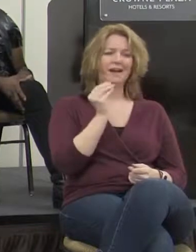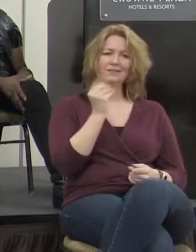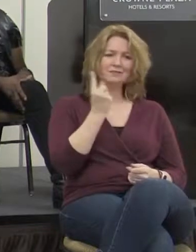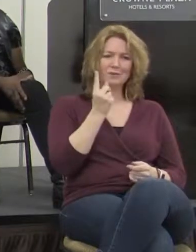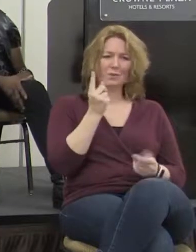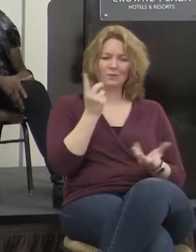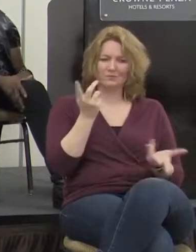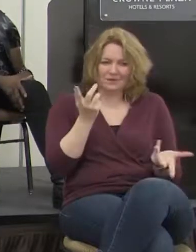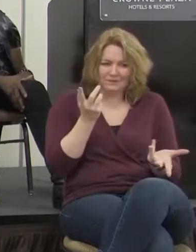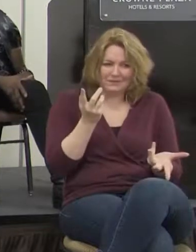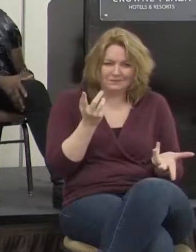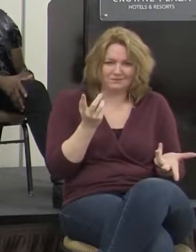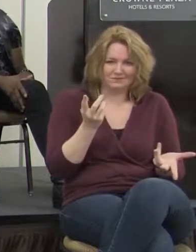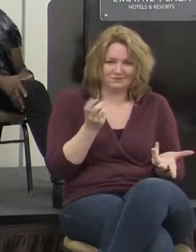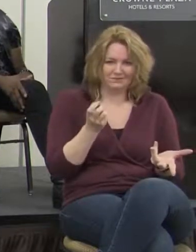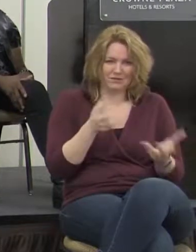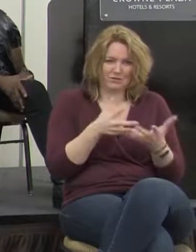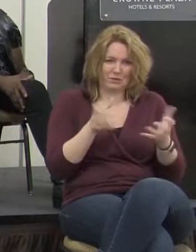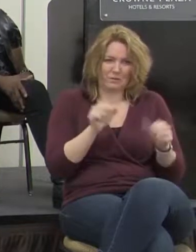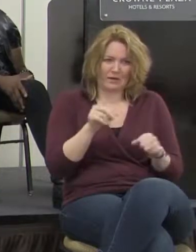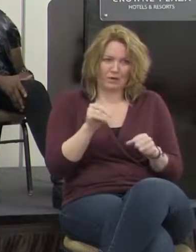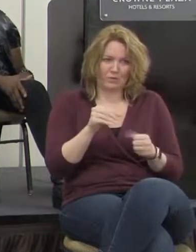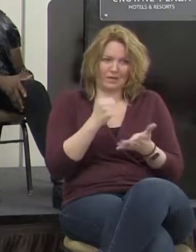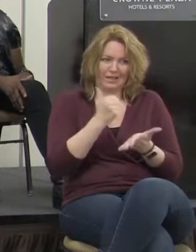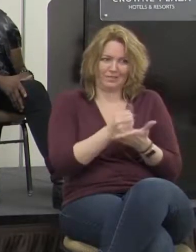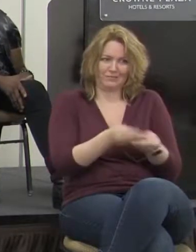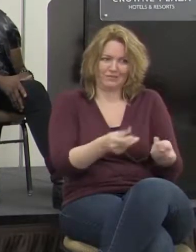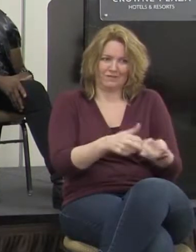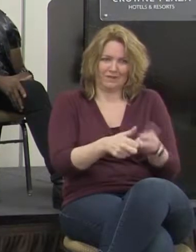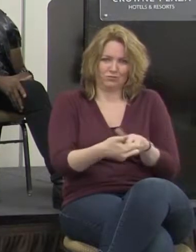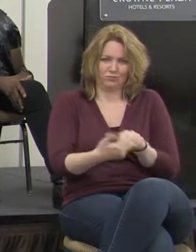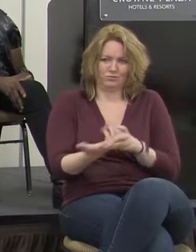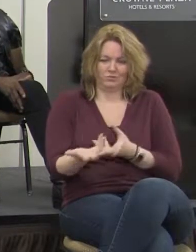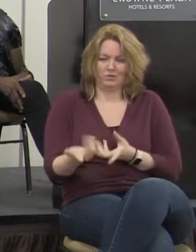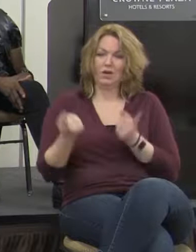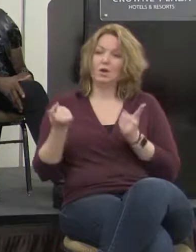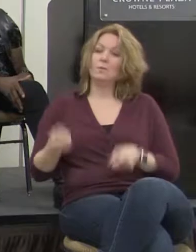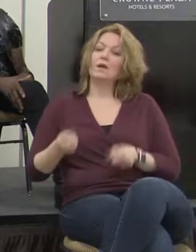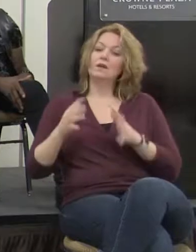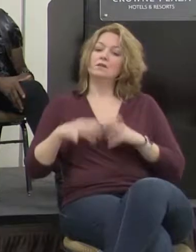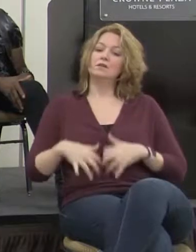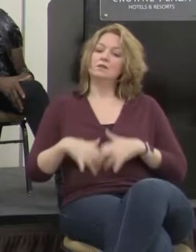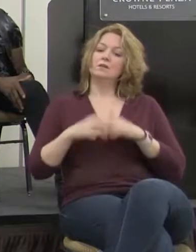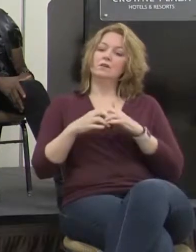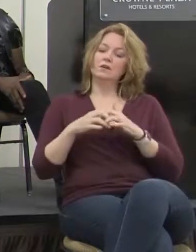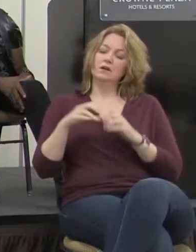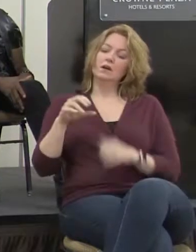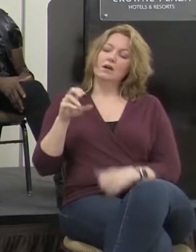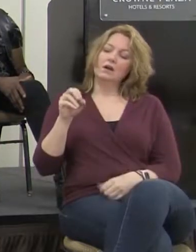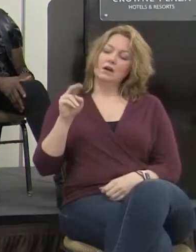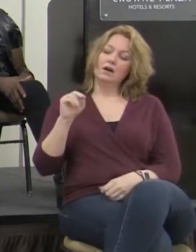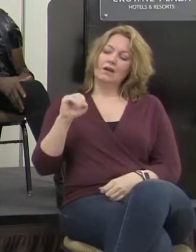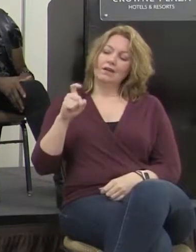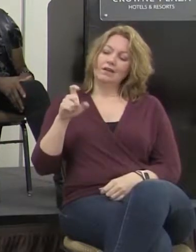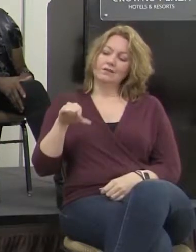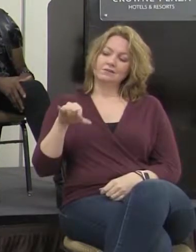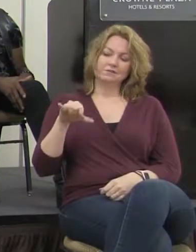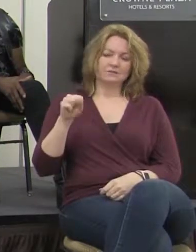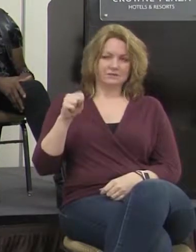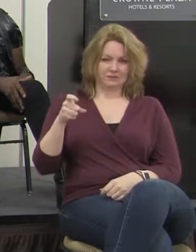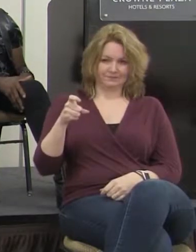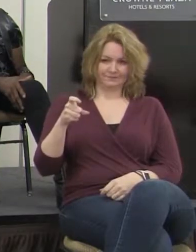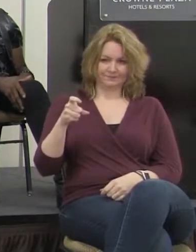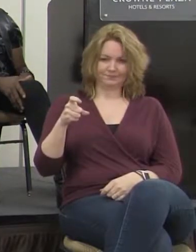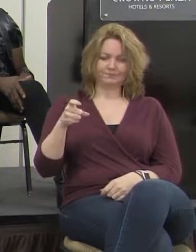go in helping that out. In the founding of Onyx, of the 5 of us who sat